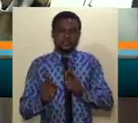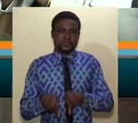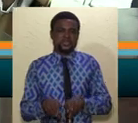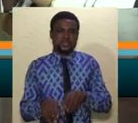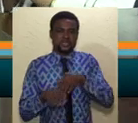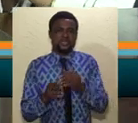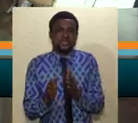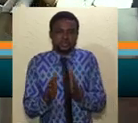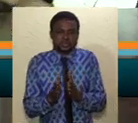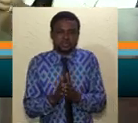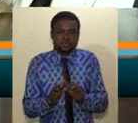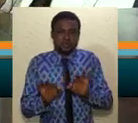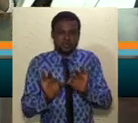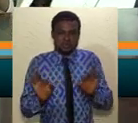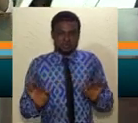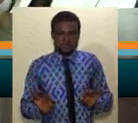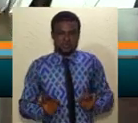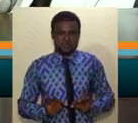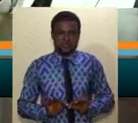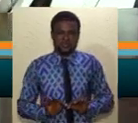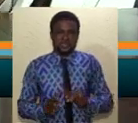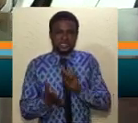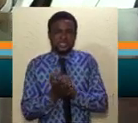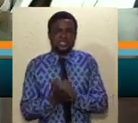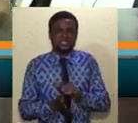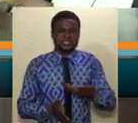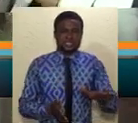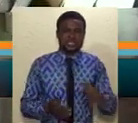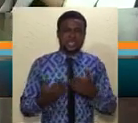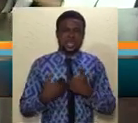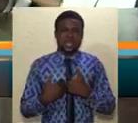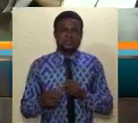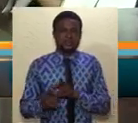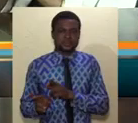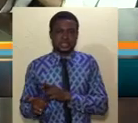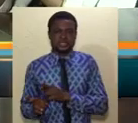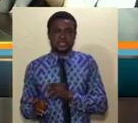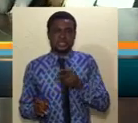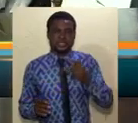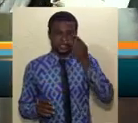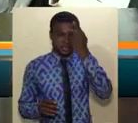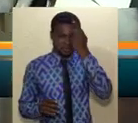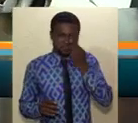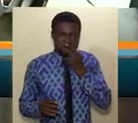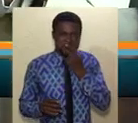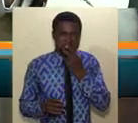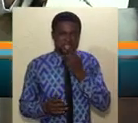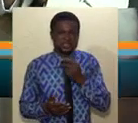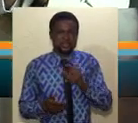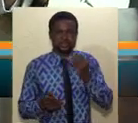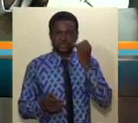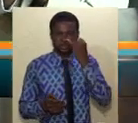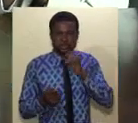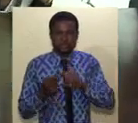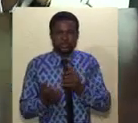a small form. But a child is a person, and that child has rights. It's just that parents are supposed to help us form